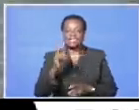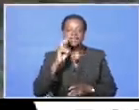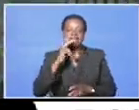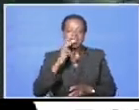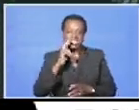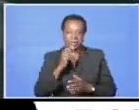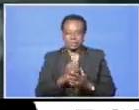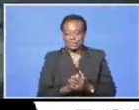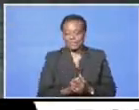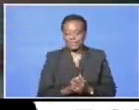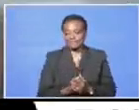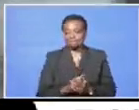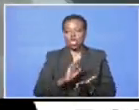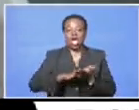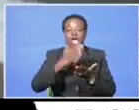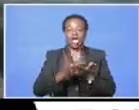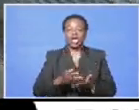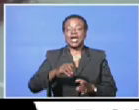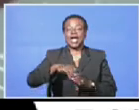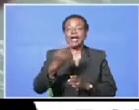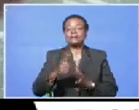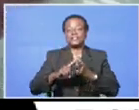began.